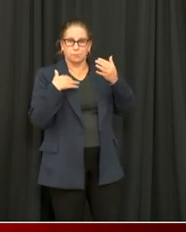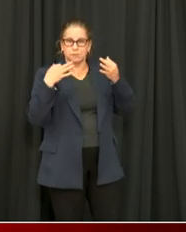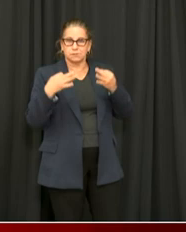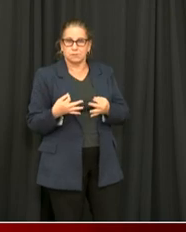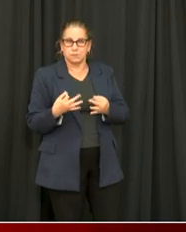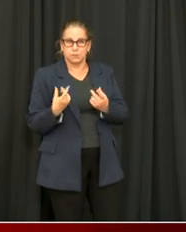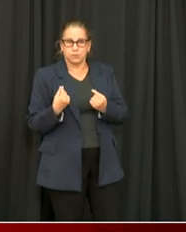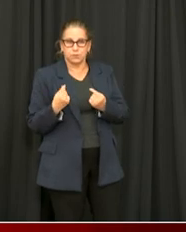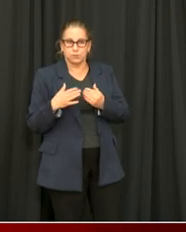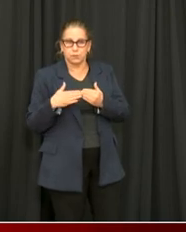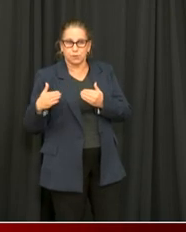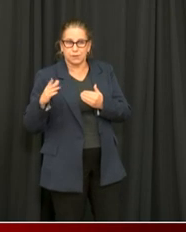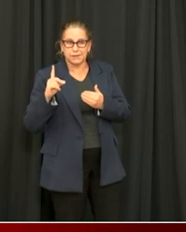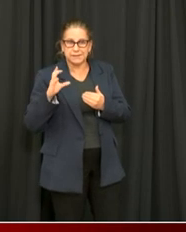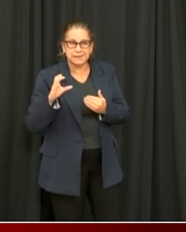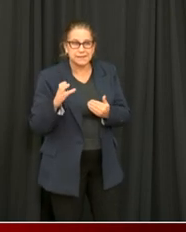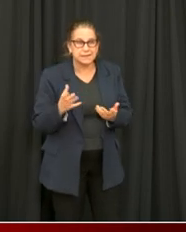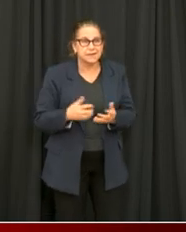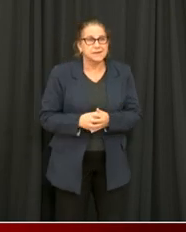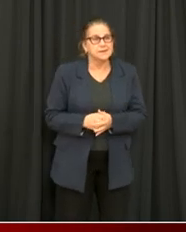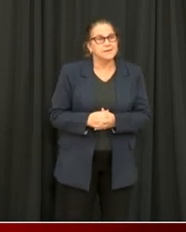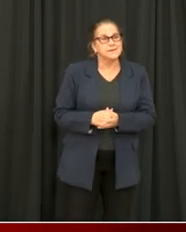for our phased